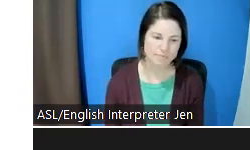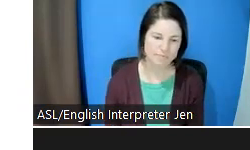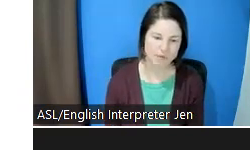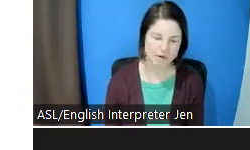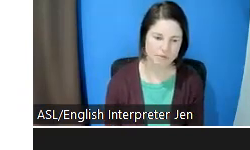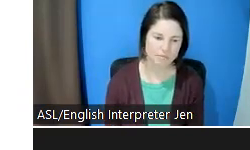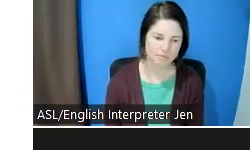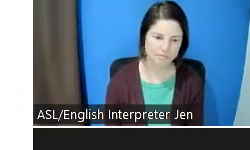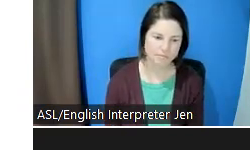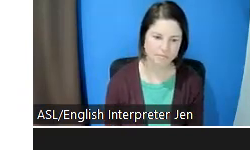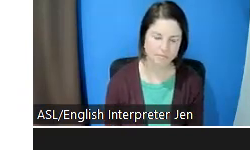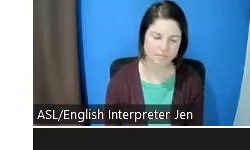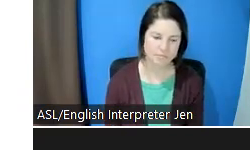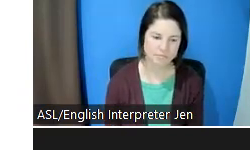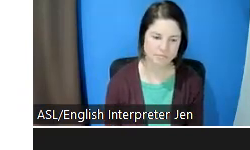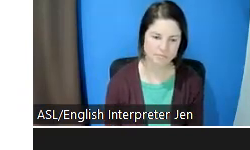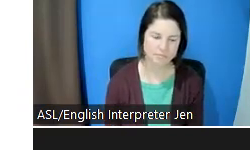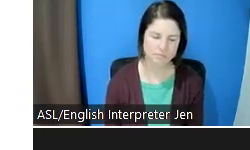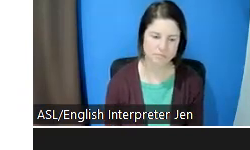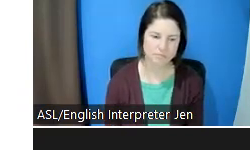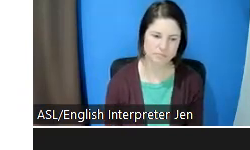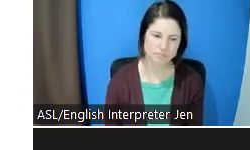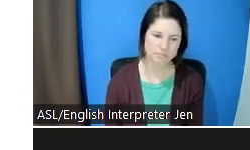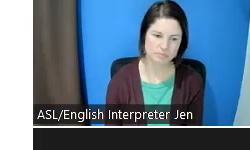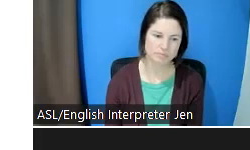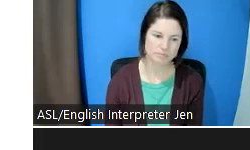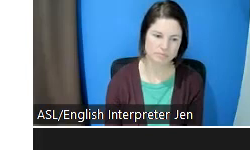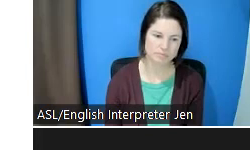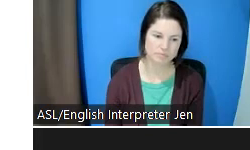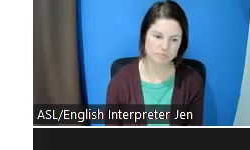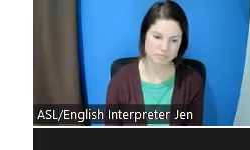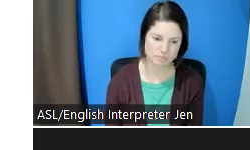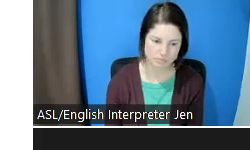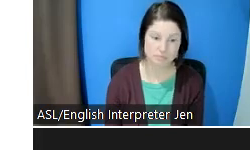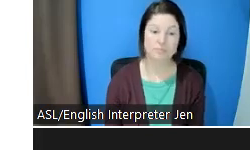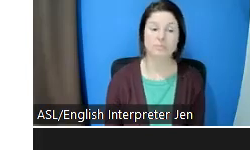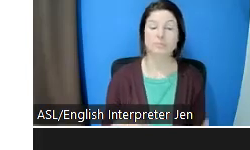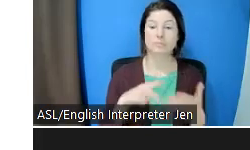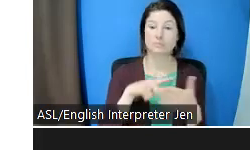The next step on the project application will be the project statement.